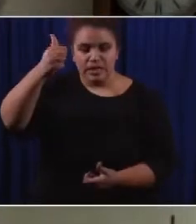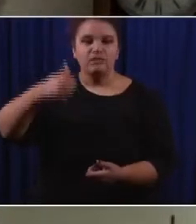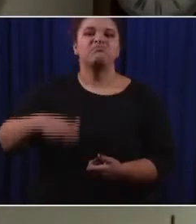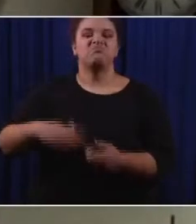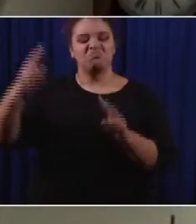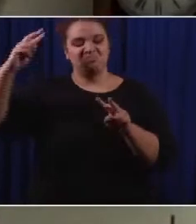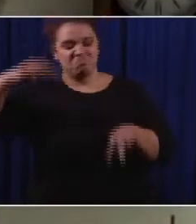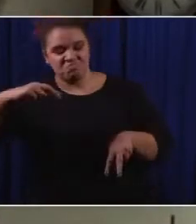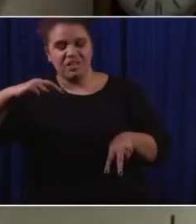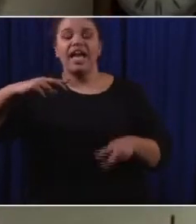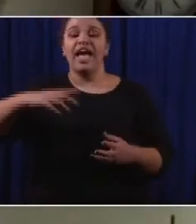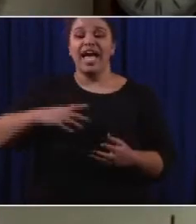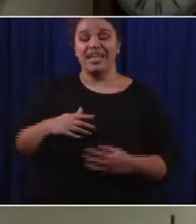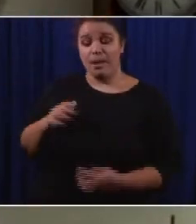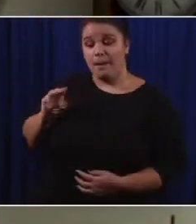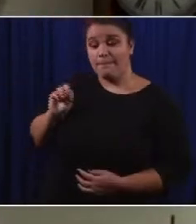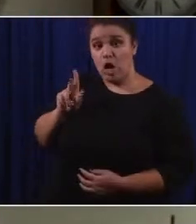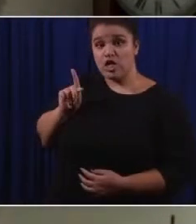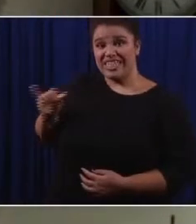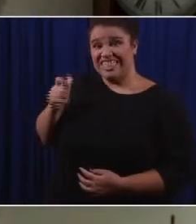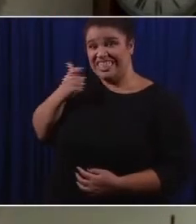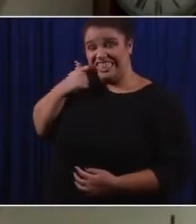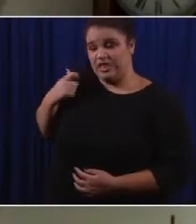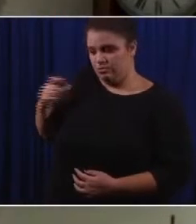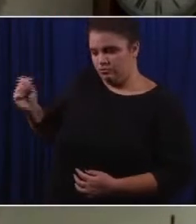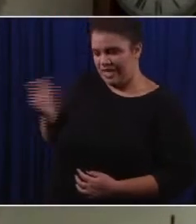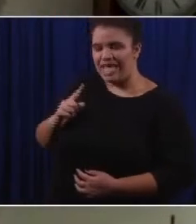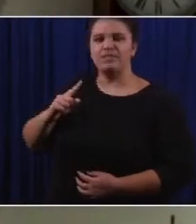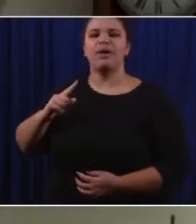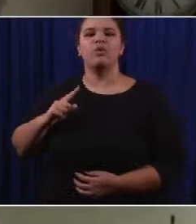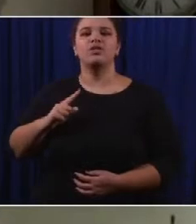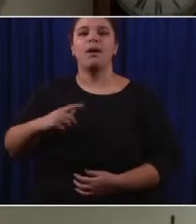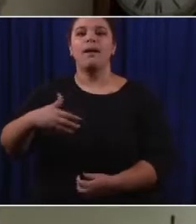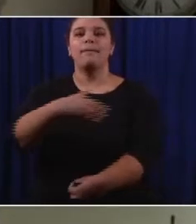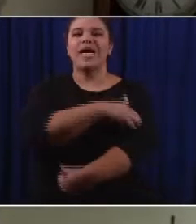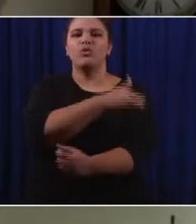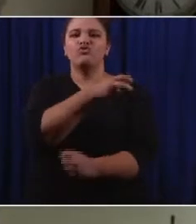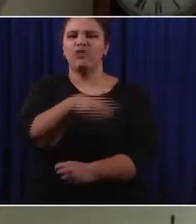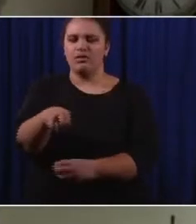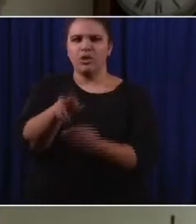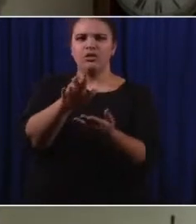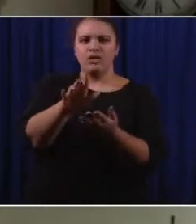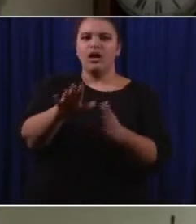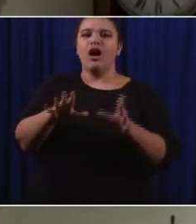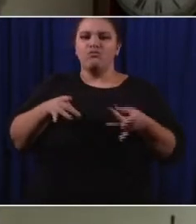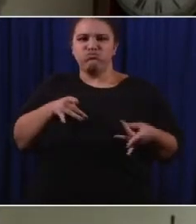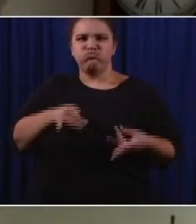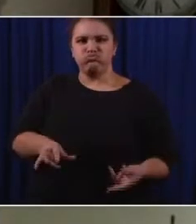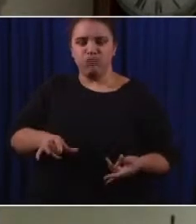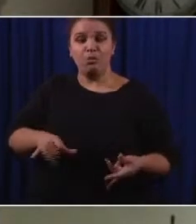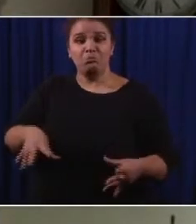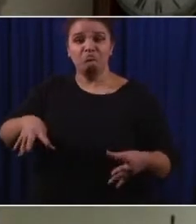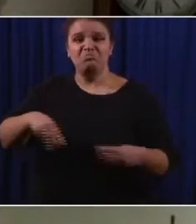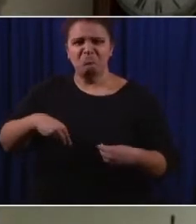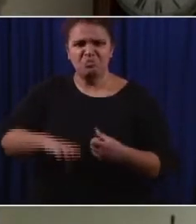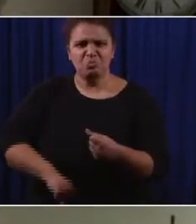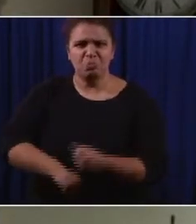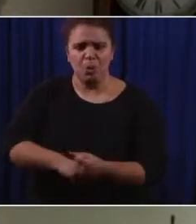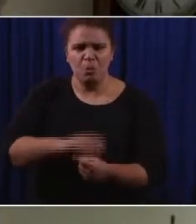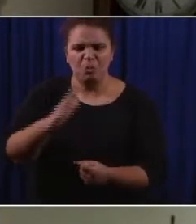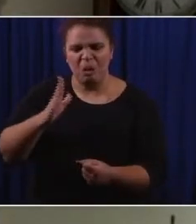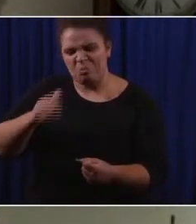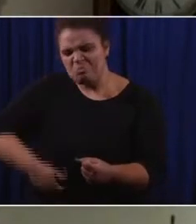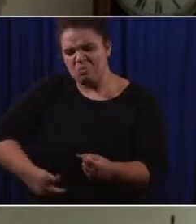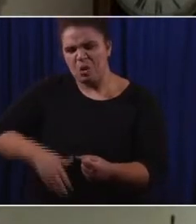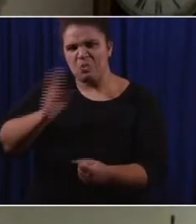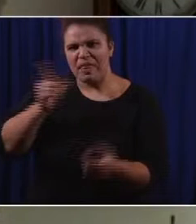pretty confident about a peaceful transition of power, but how can the citizens of Ohio feel confident about all those things